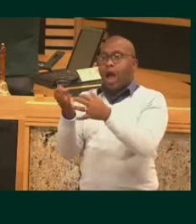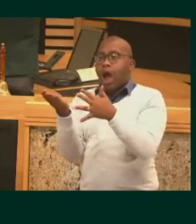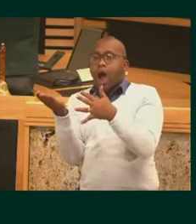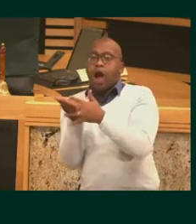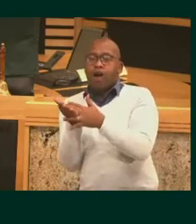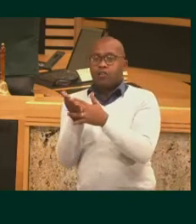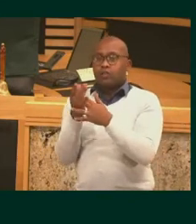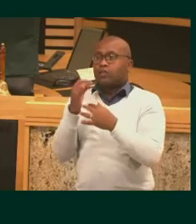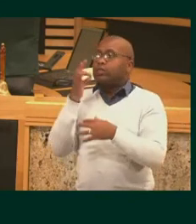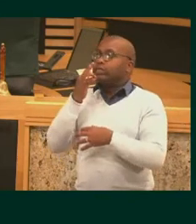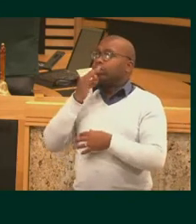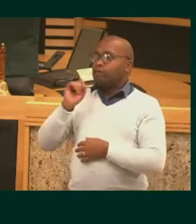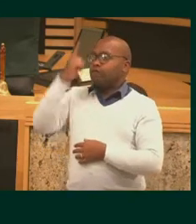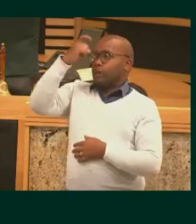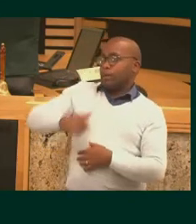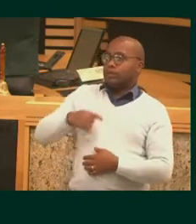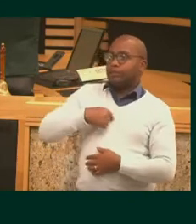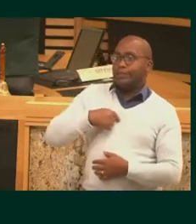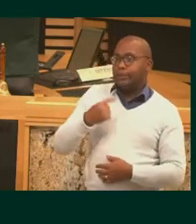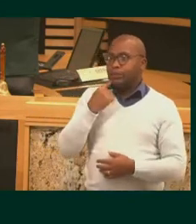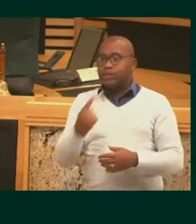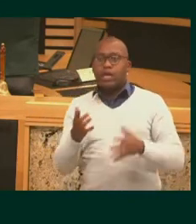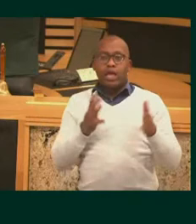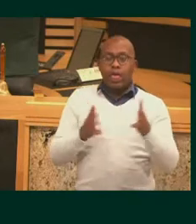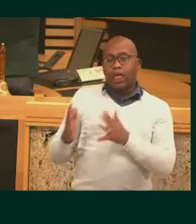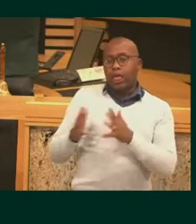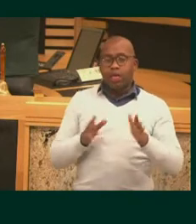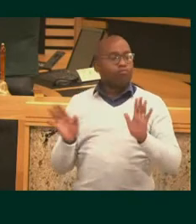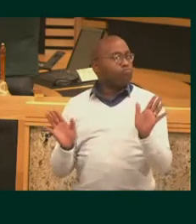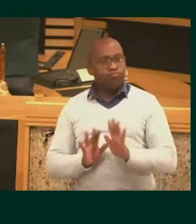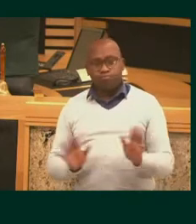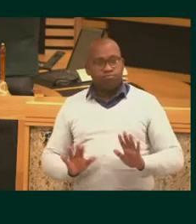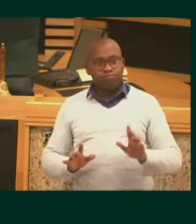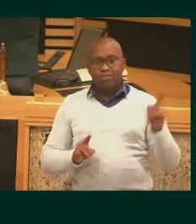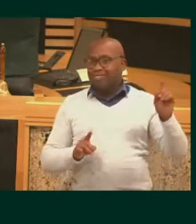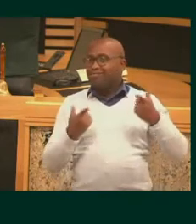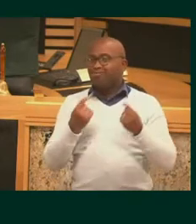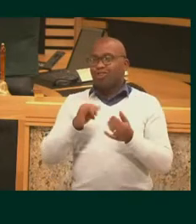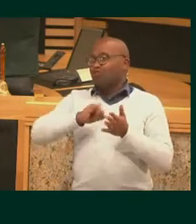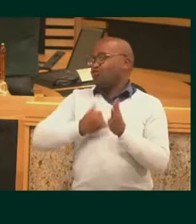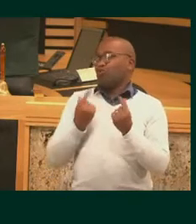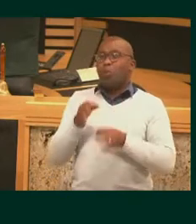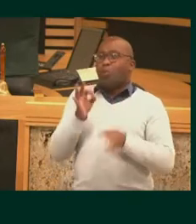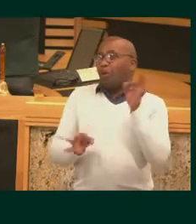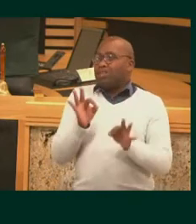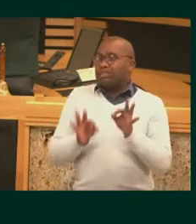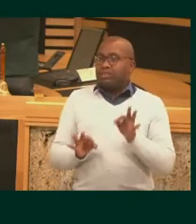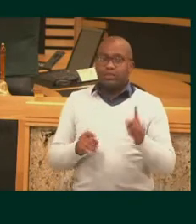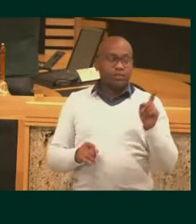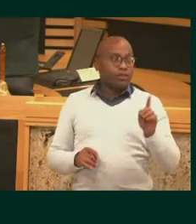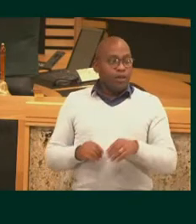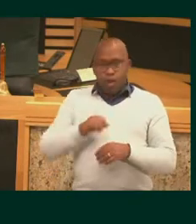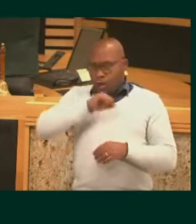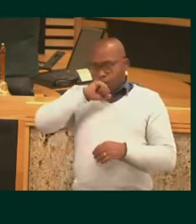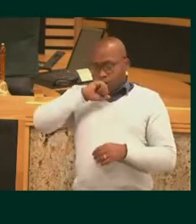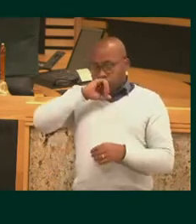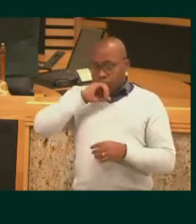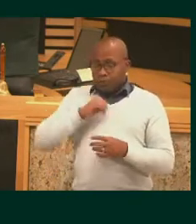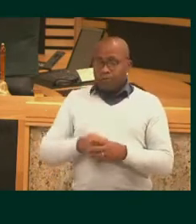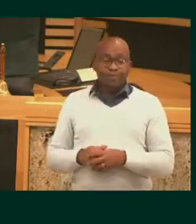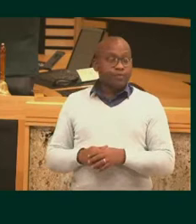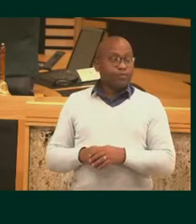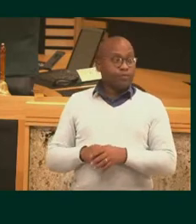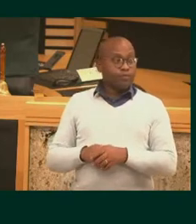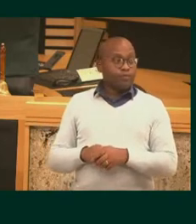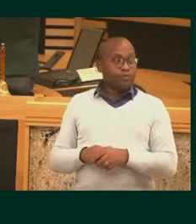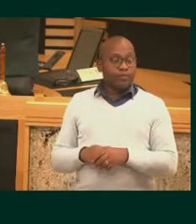first one to raise it and there is no nothing being done sheare politic thank you honorable MC honor mc